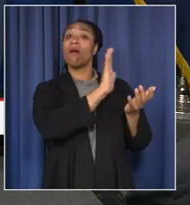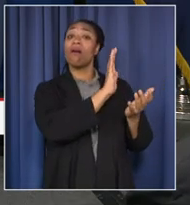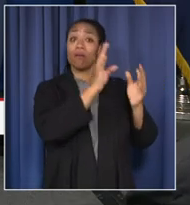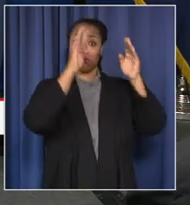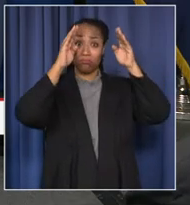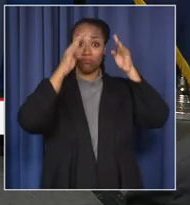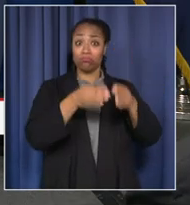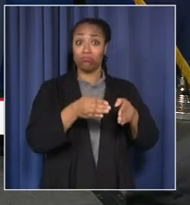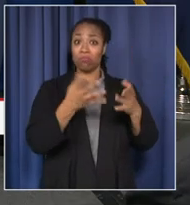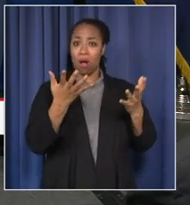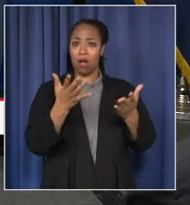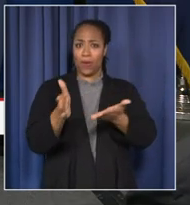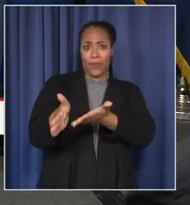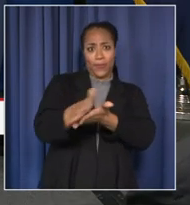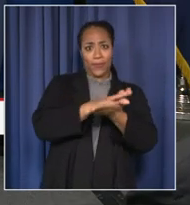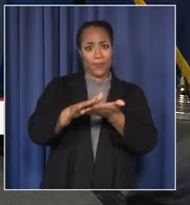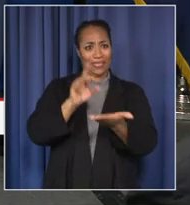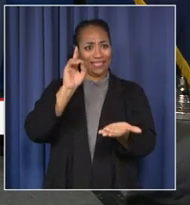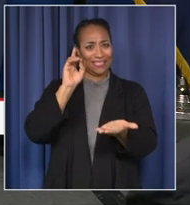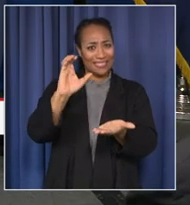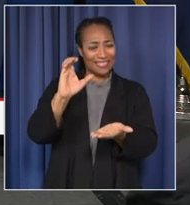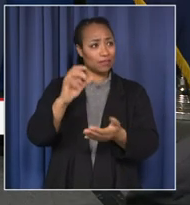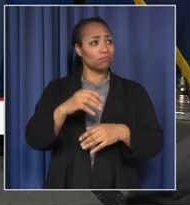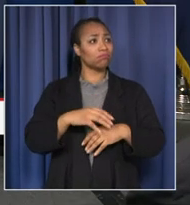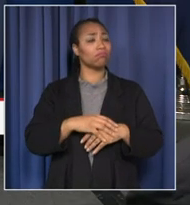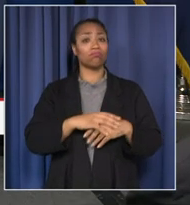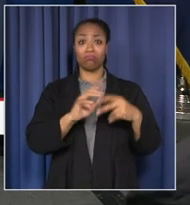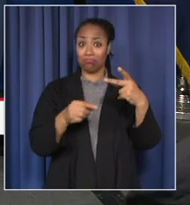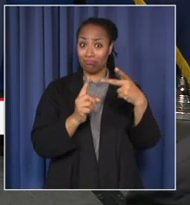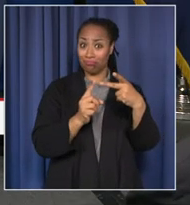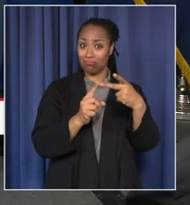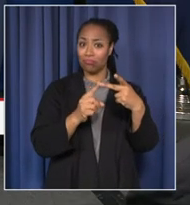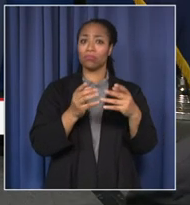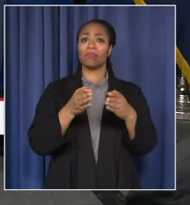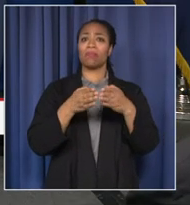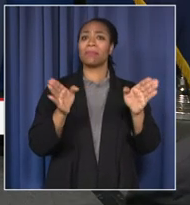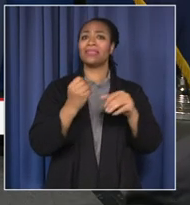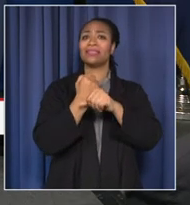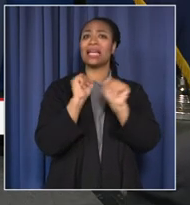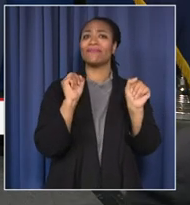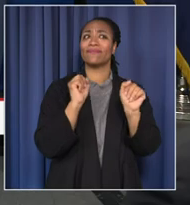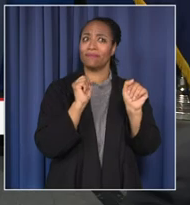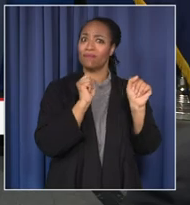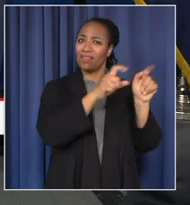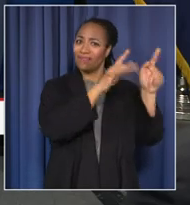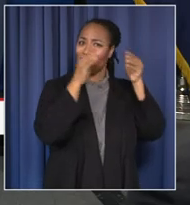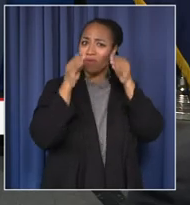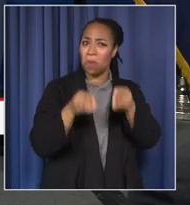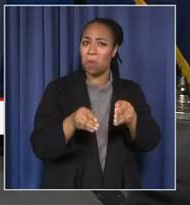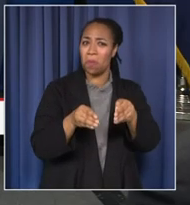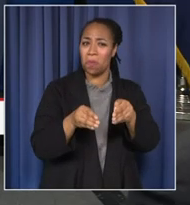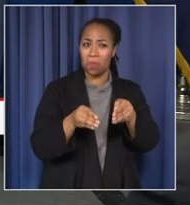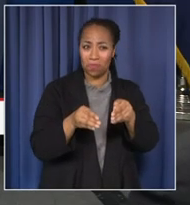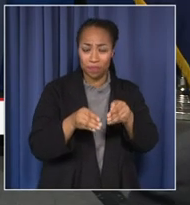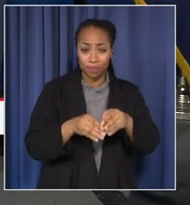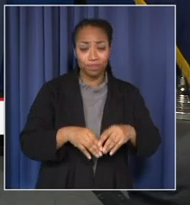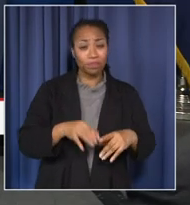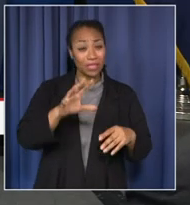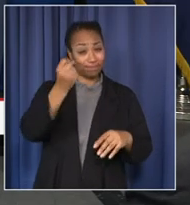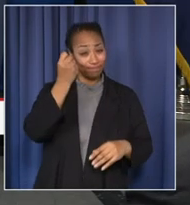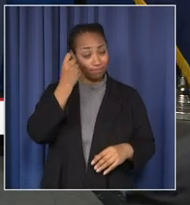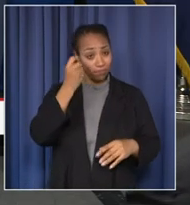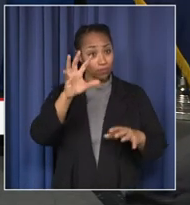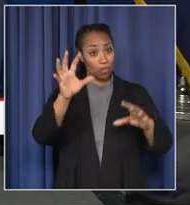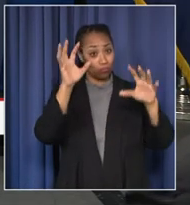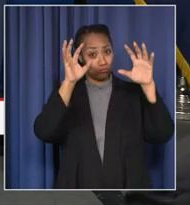public safety. What I was able to report to the president was that he, I believed, had the